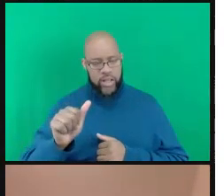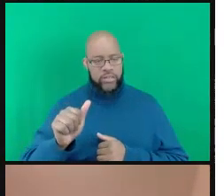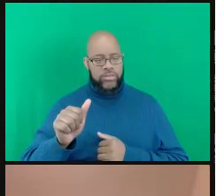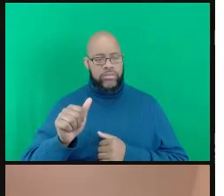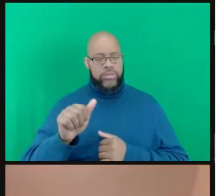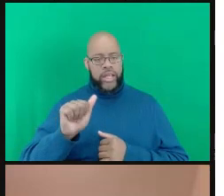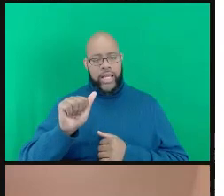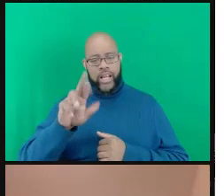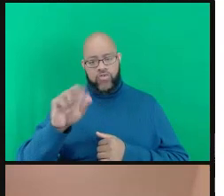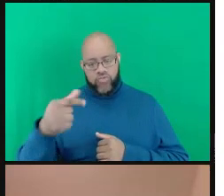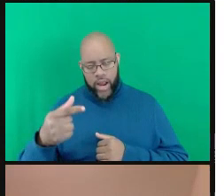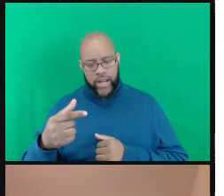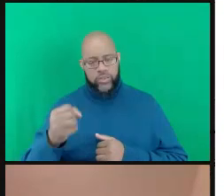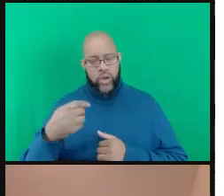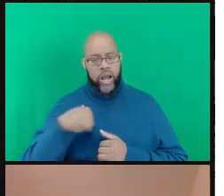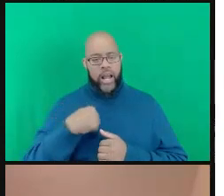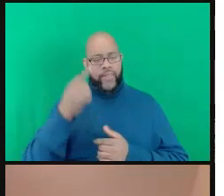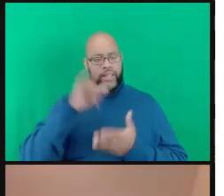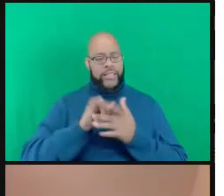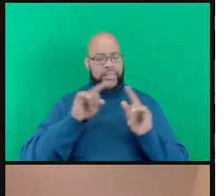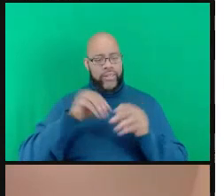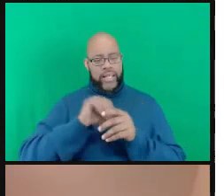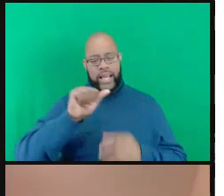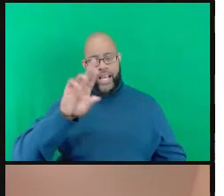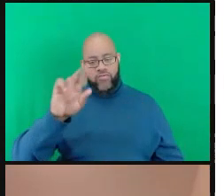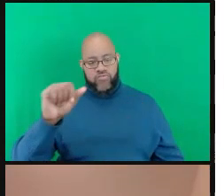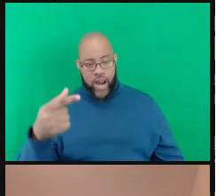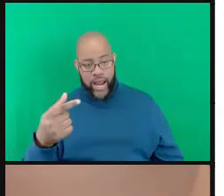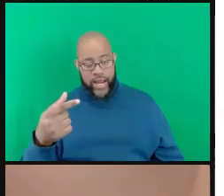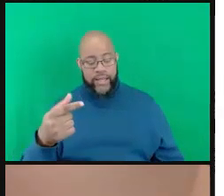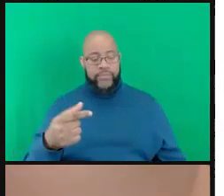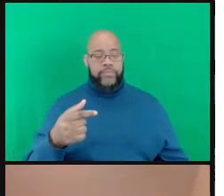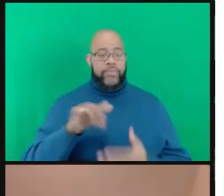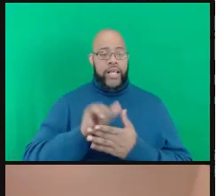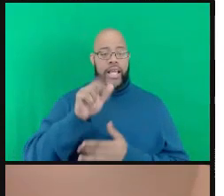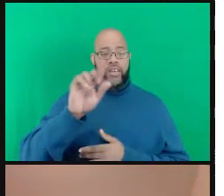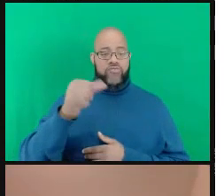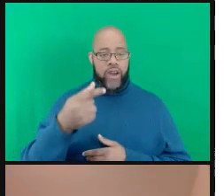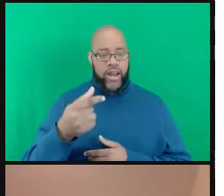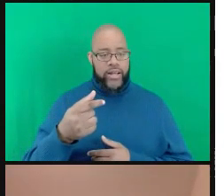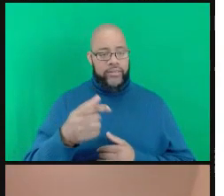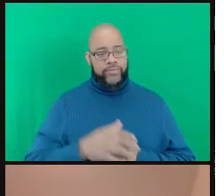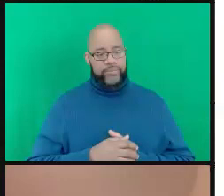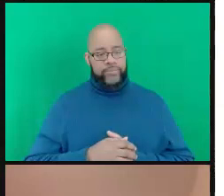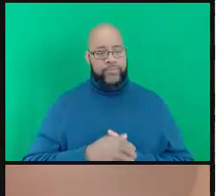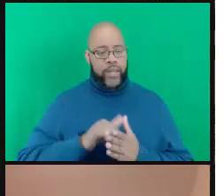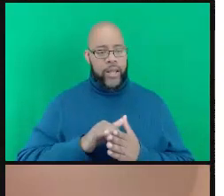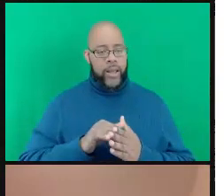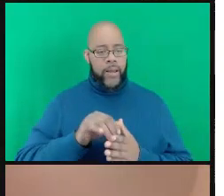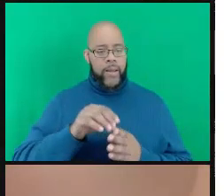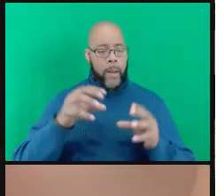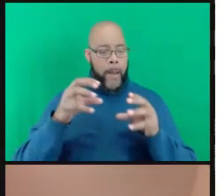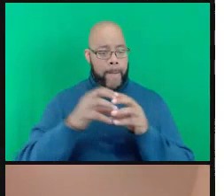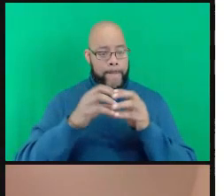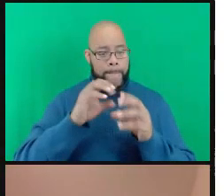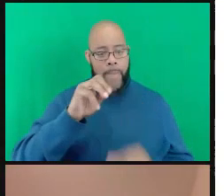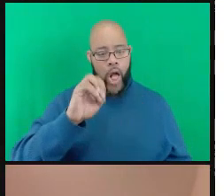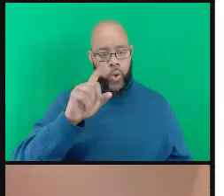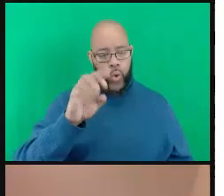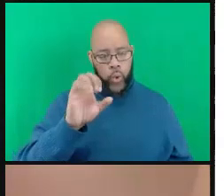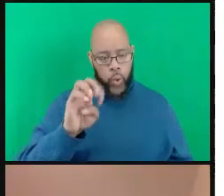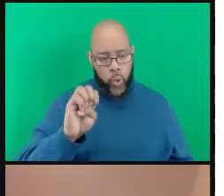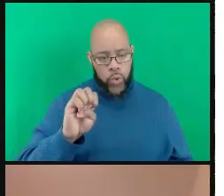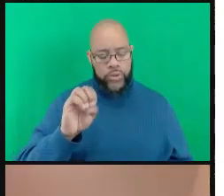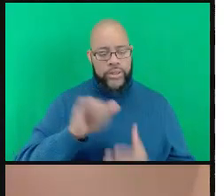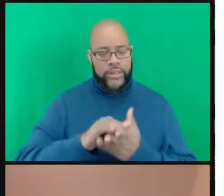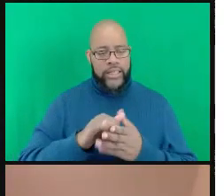AREG. And so I do think there's a difference in AREG, which AREG would be a molecule that would help the skin barrier increase its